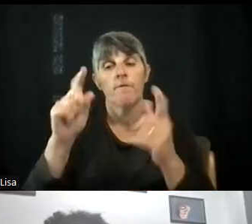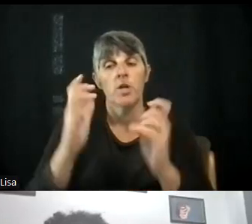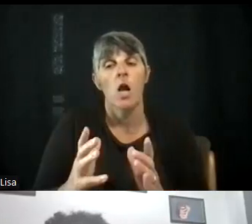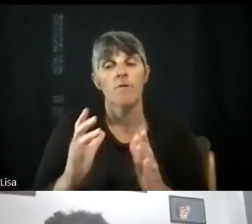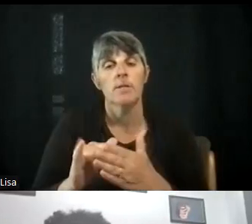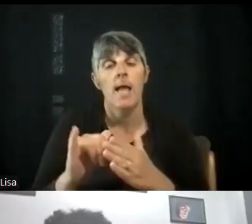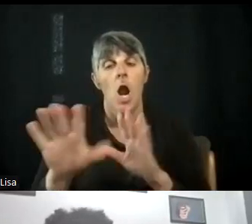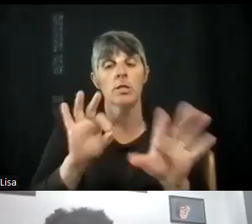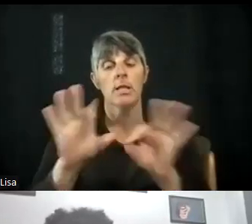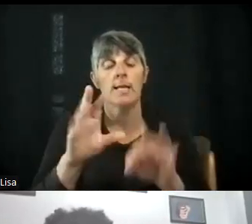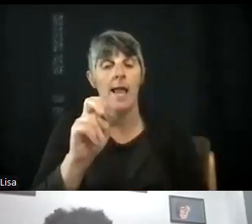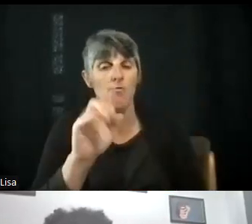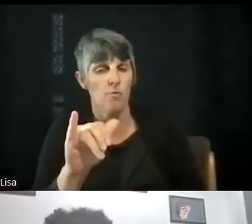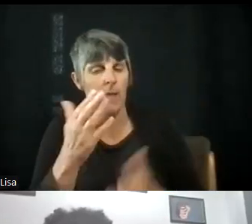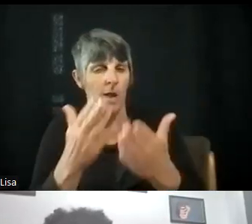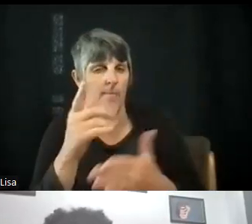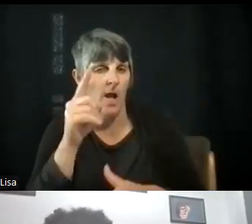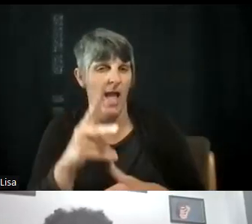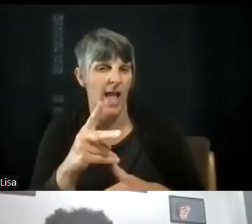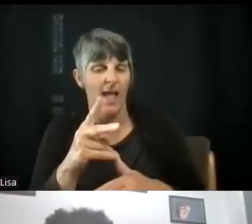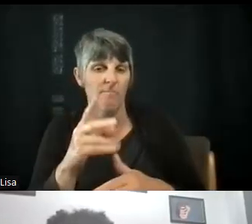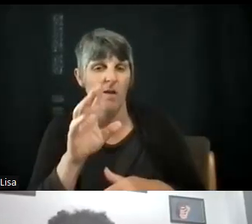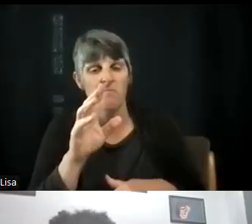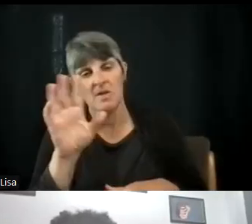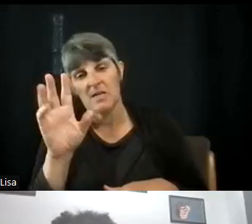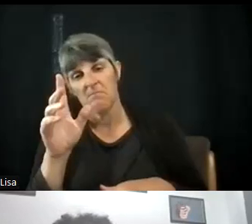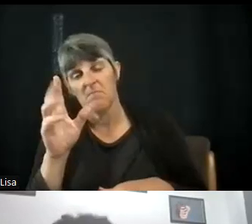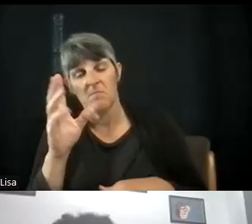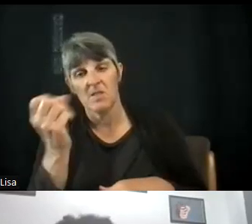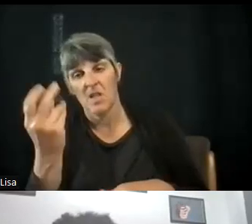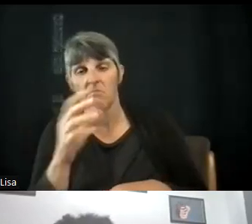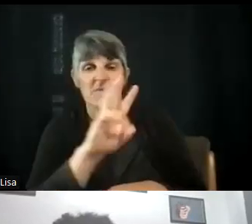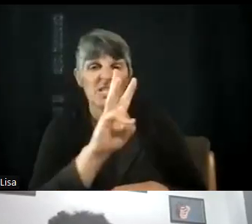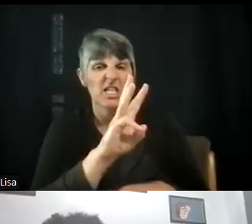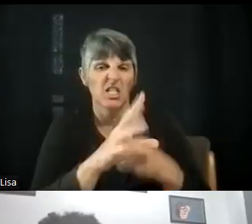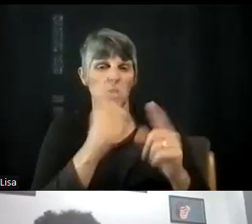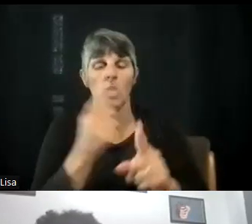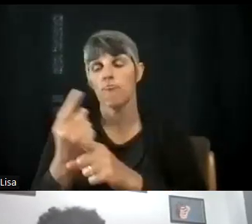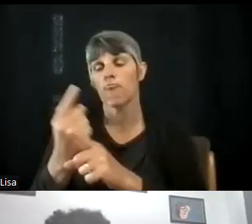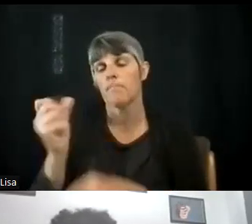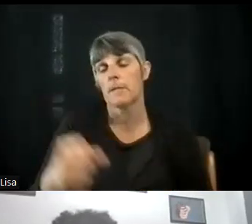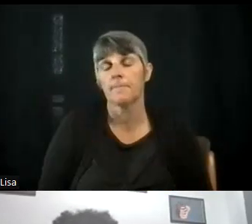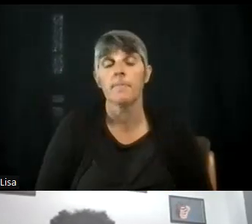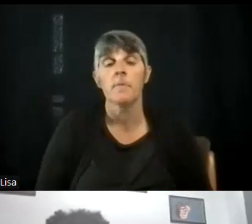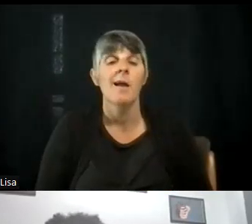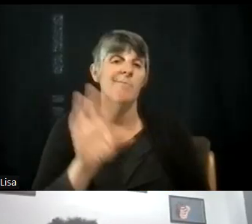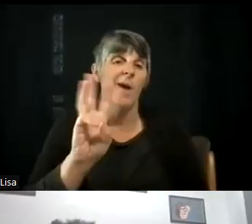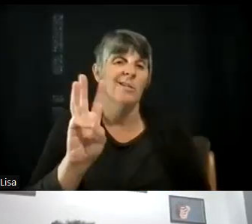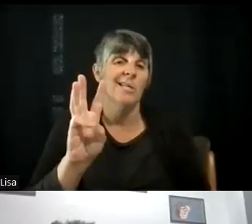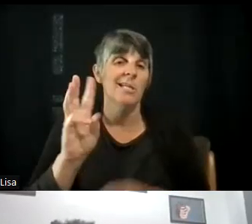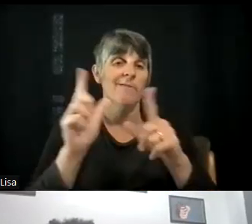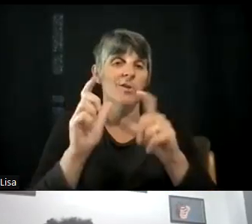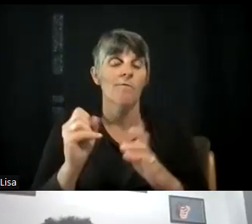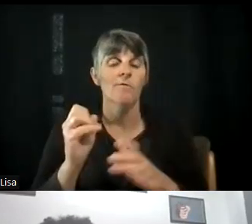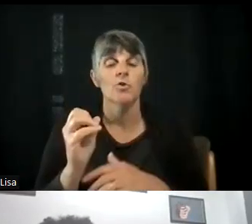photographers that get selected. And Ray, it's probably about a half dozen is the target. Is that right? In Total, terms of- half dozen photographers. So